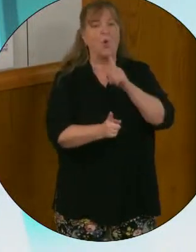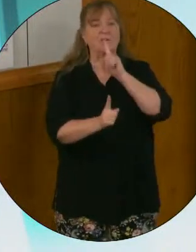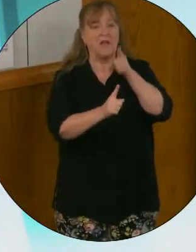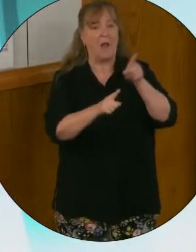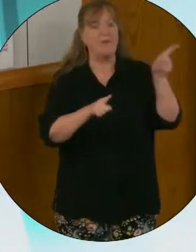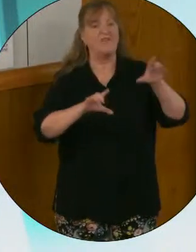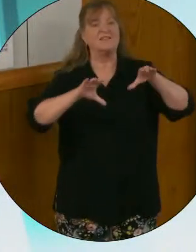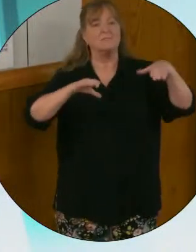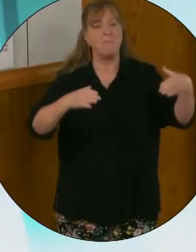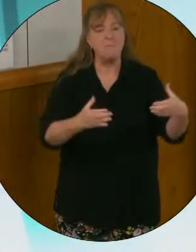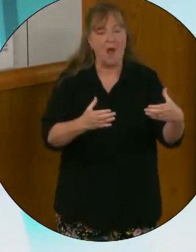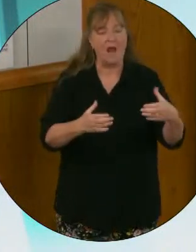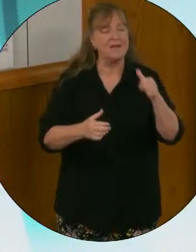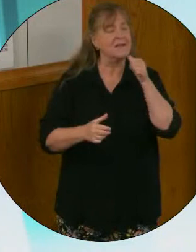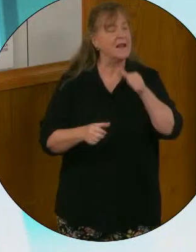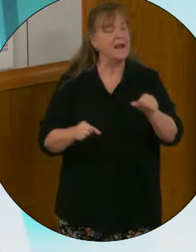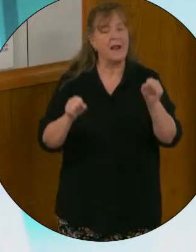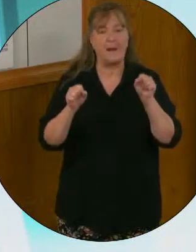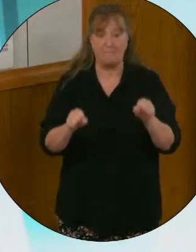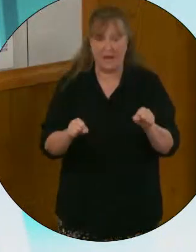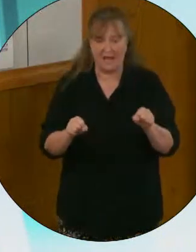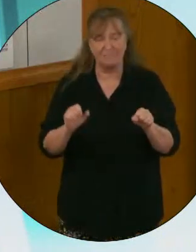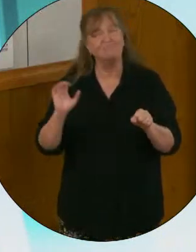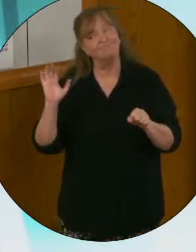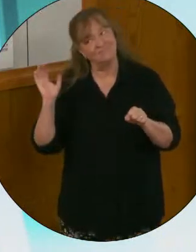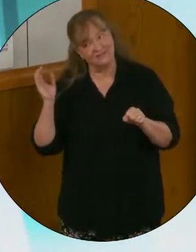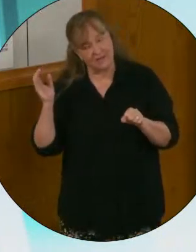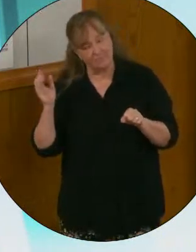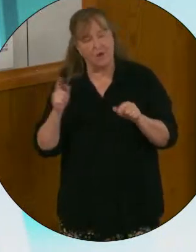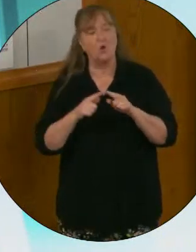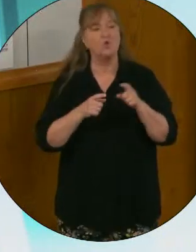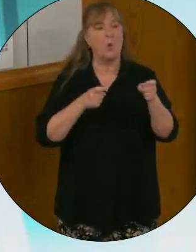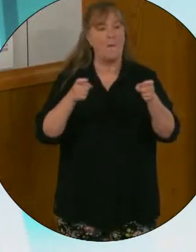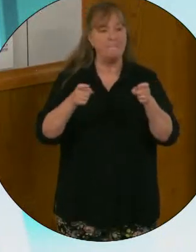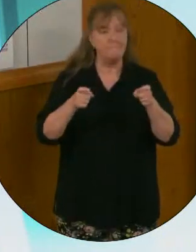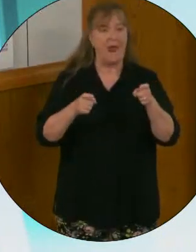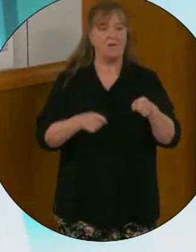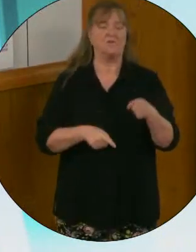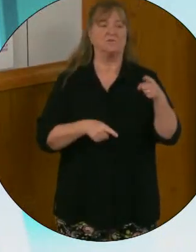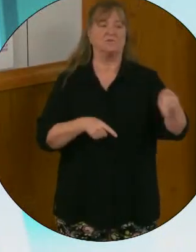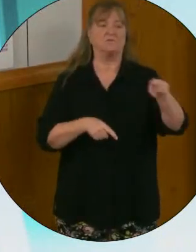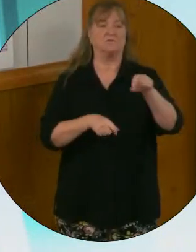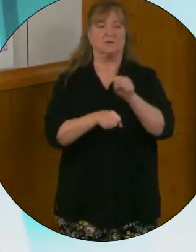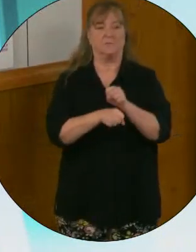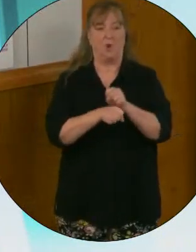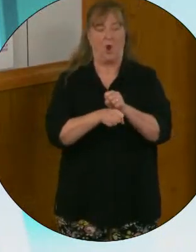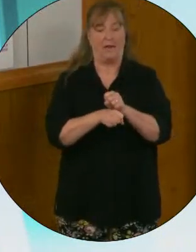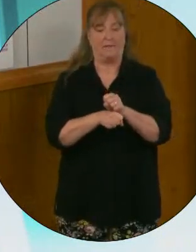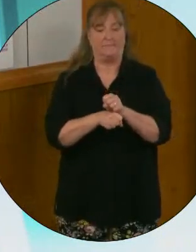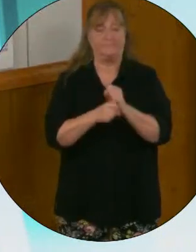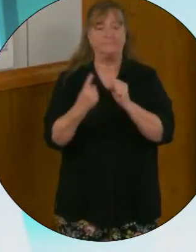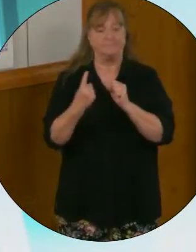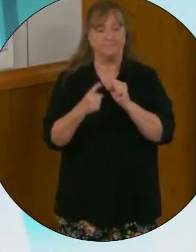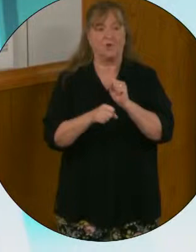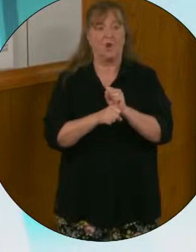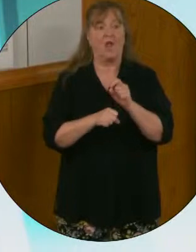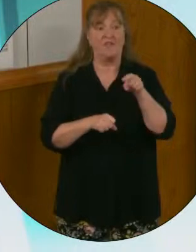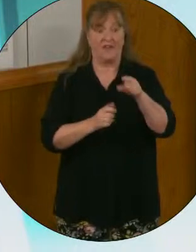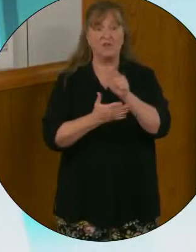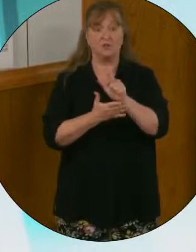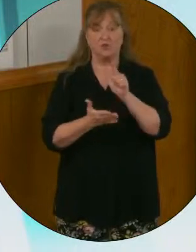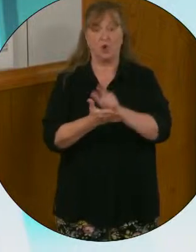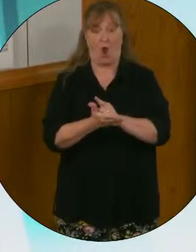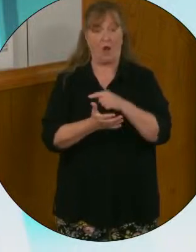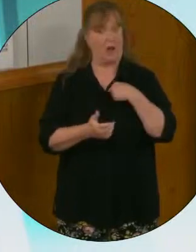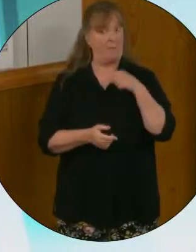body's inability, it seems, to manage its one employee. I would say this law, having been up in